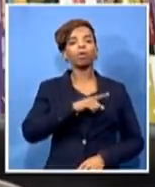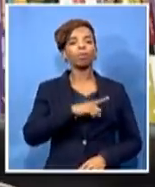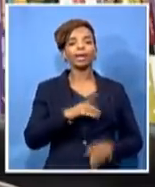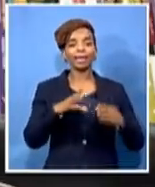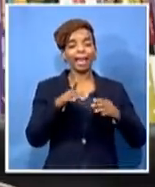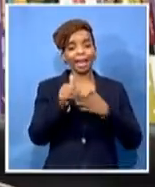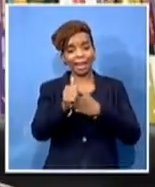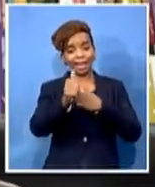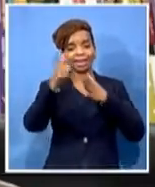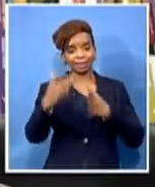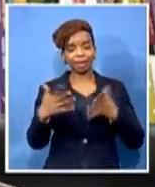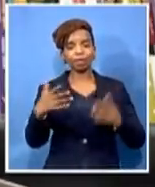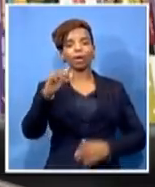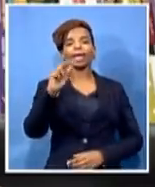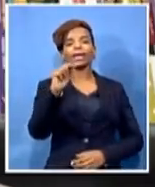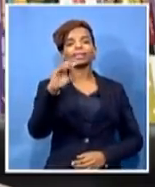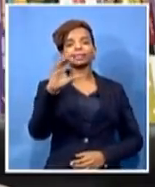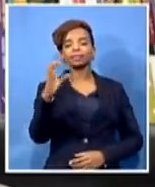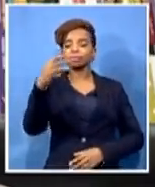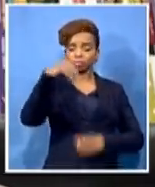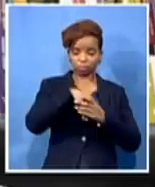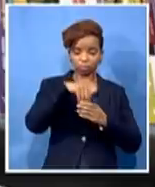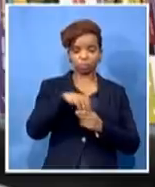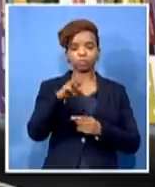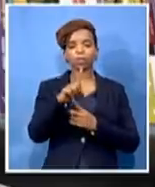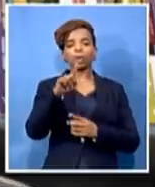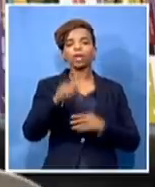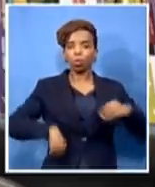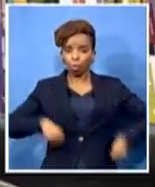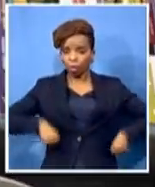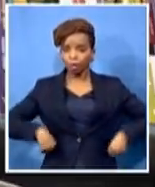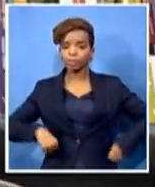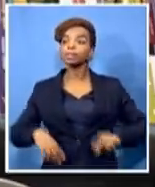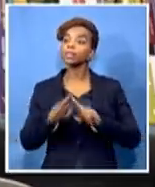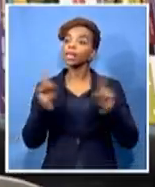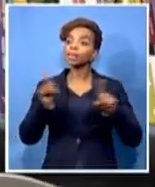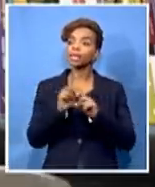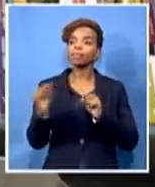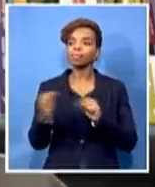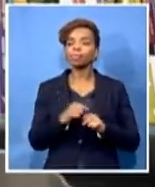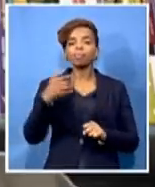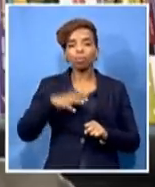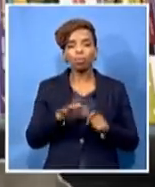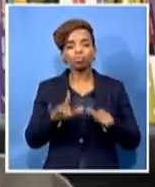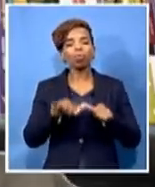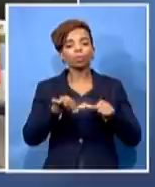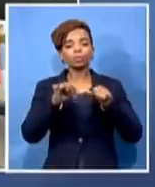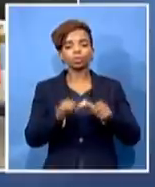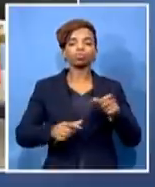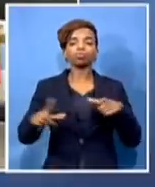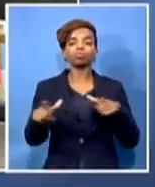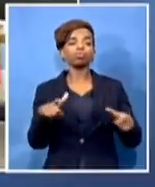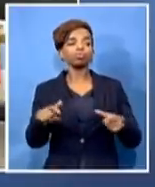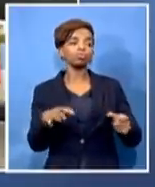want to continue running the party and also part of government. We now hear that